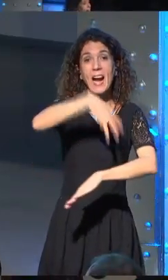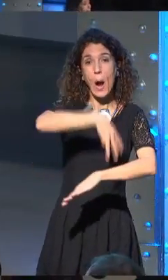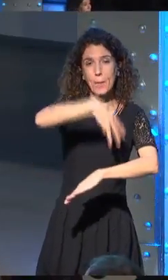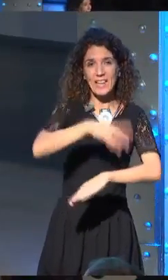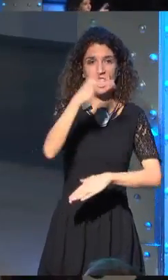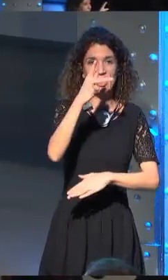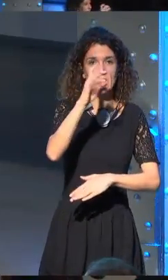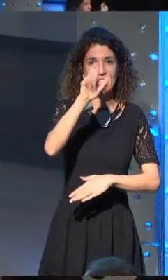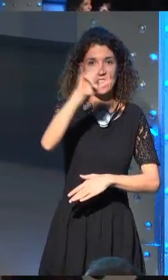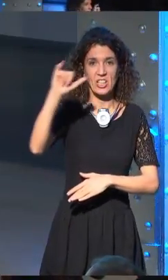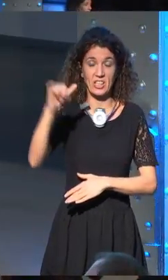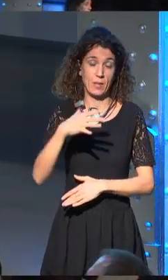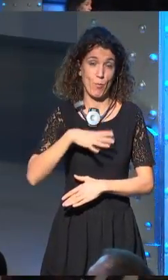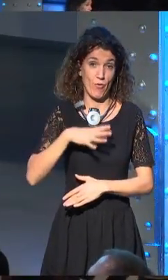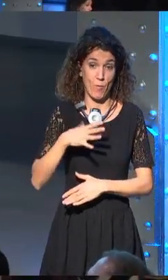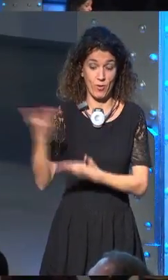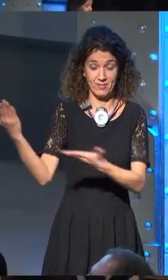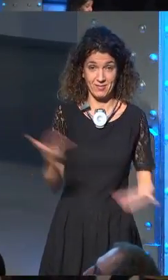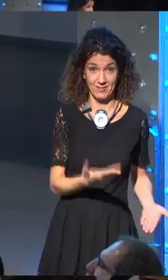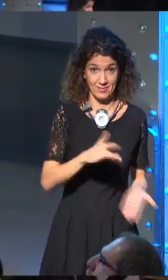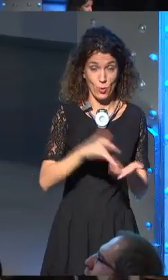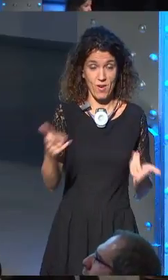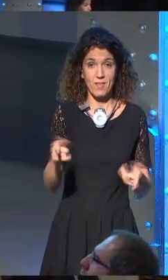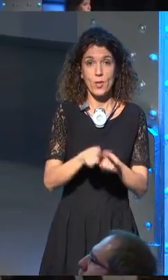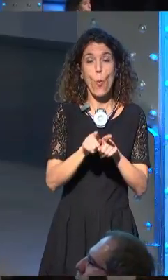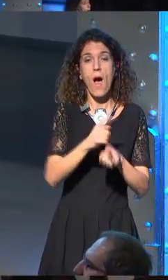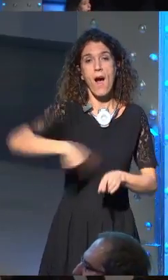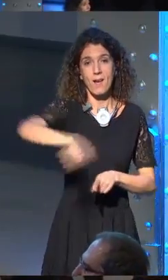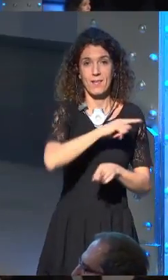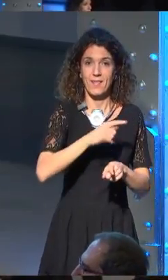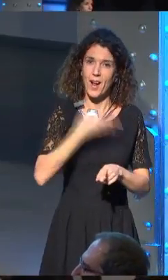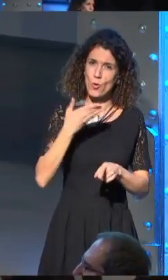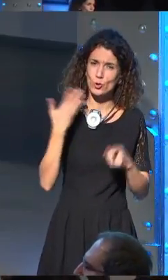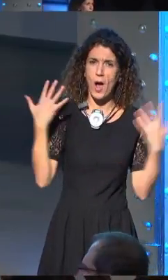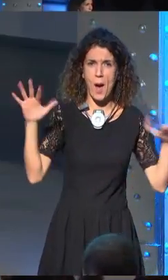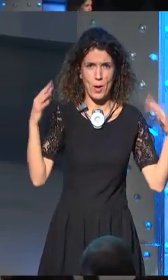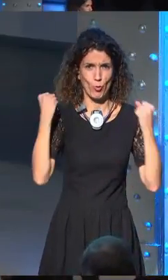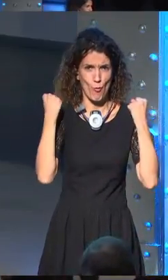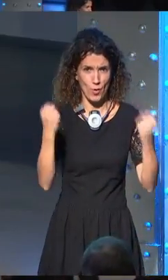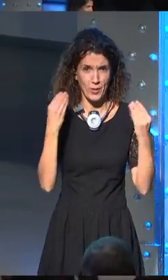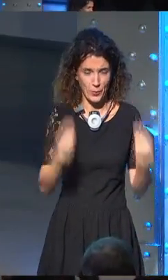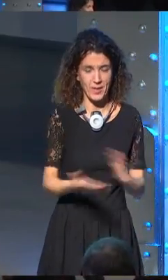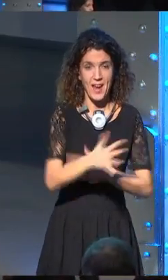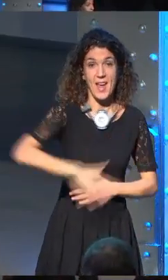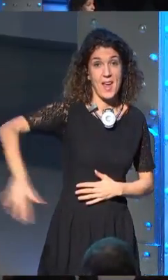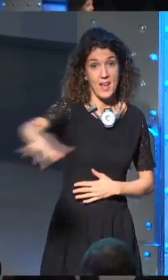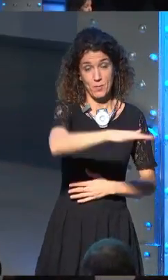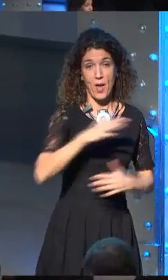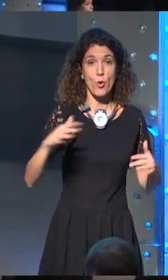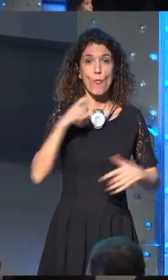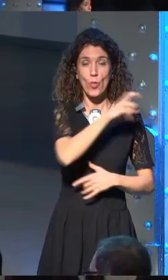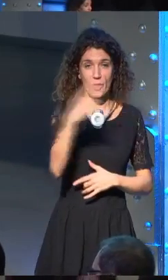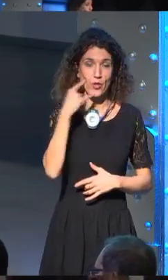I will not keep talking because I'm looking forward to have Miss Kelly here. Please come over and get